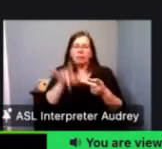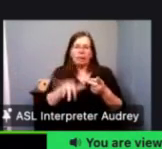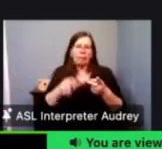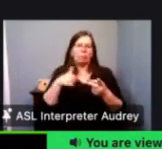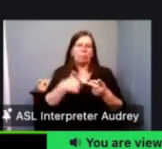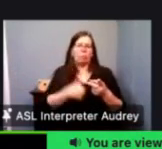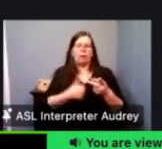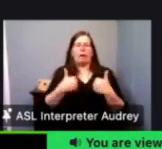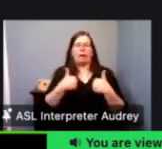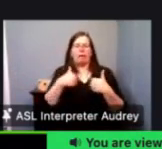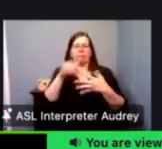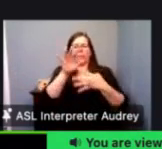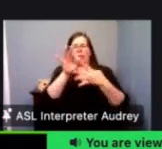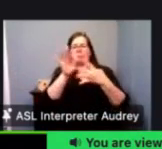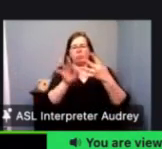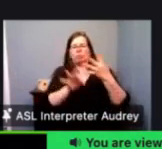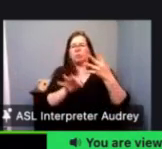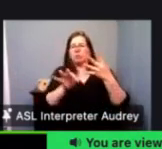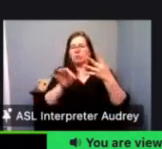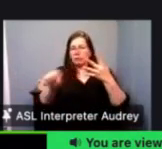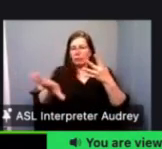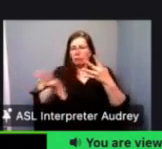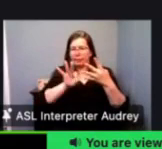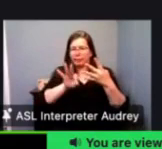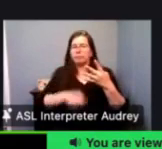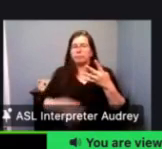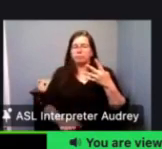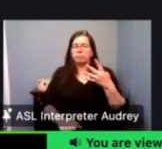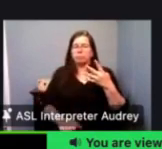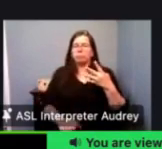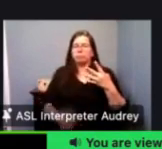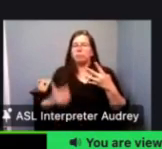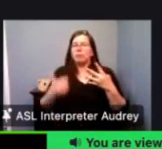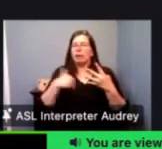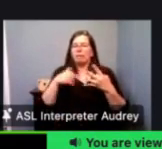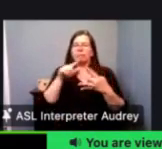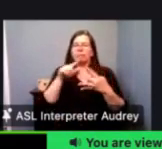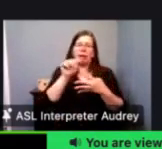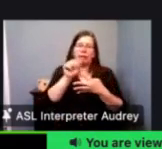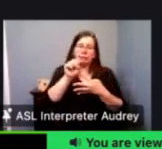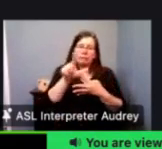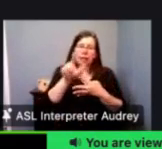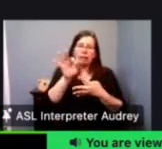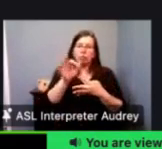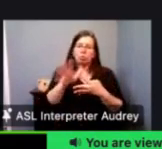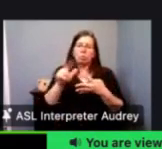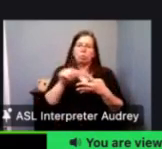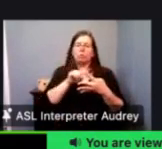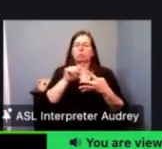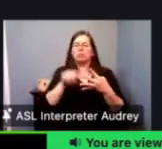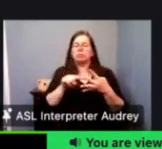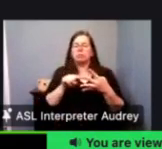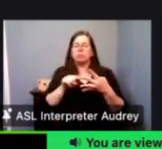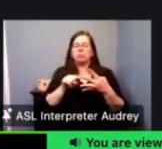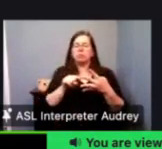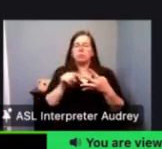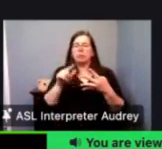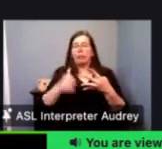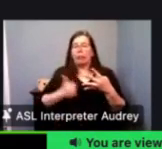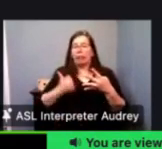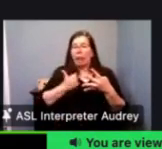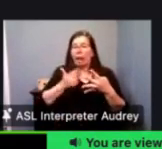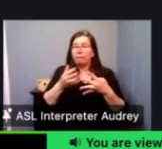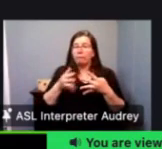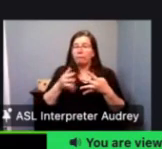them actually select different options. So like we'll have ASL interpreter as an option, live